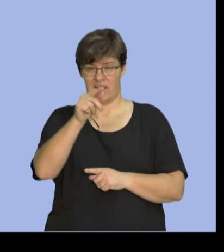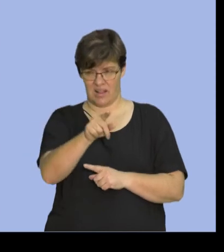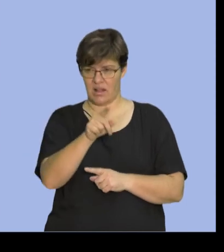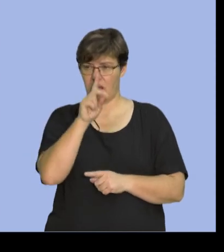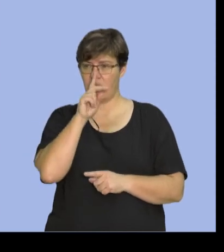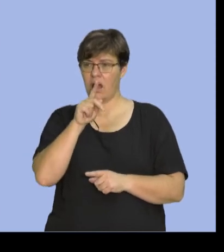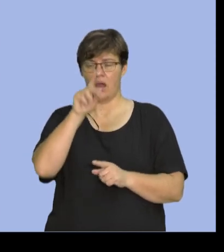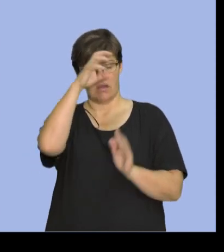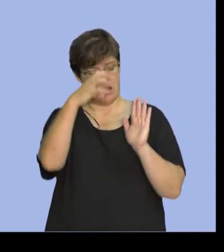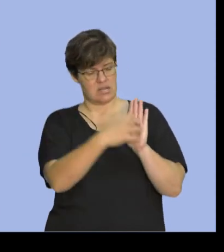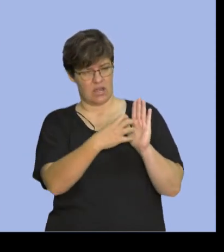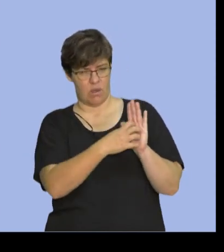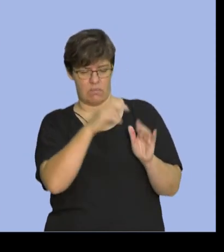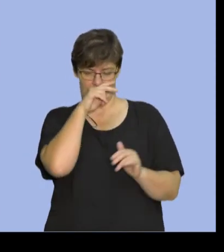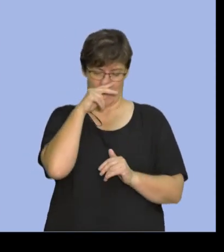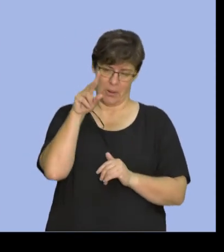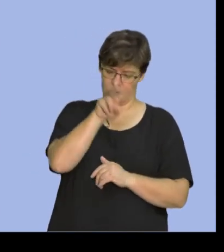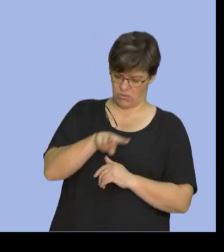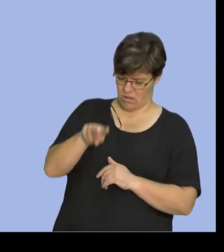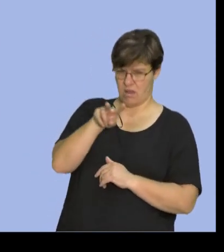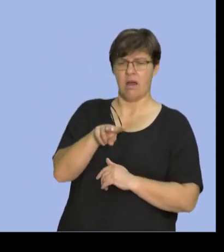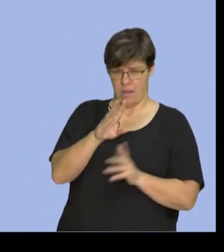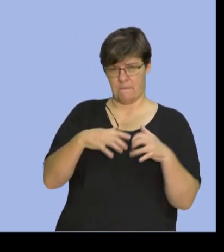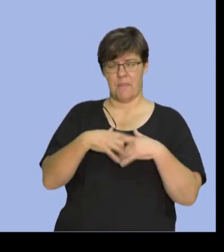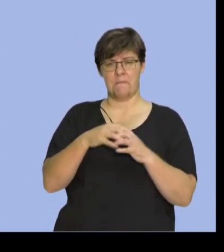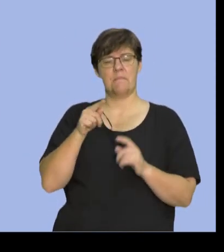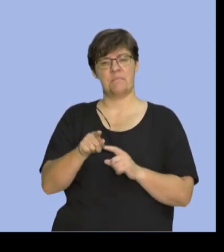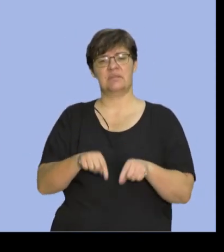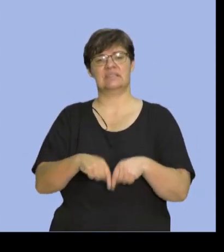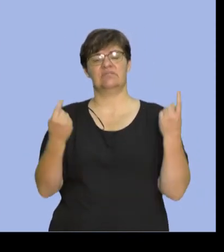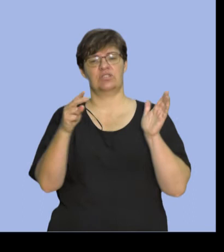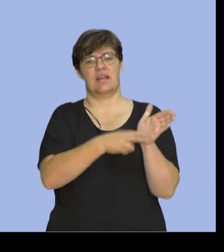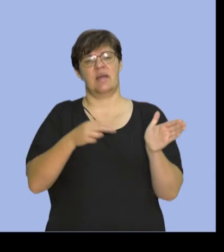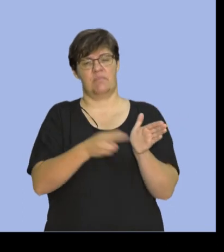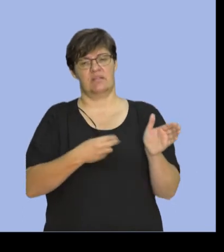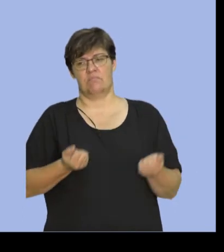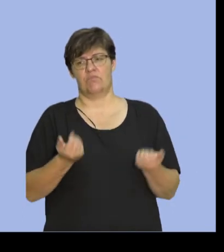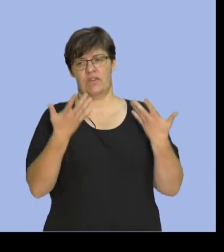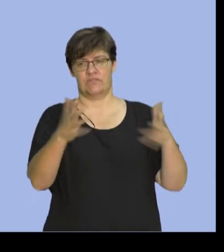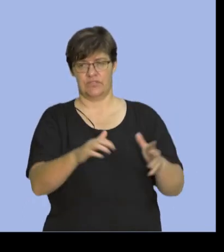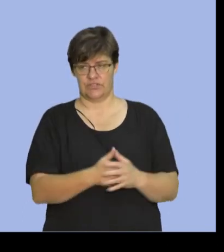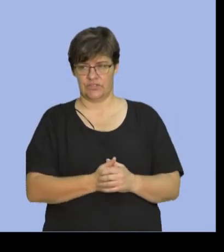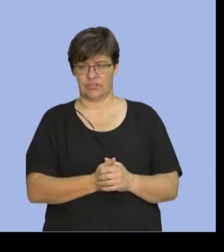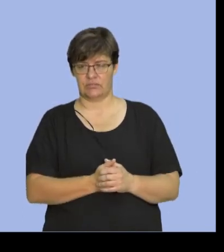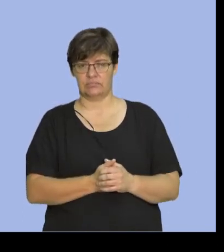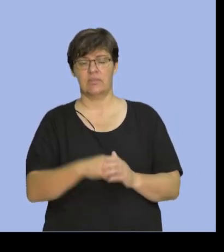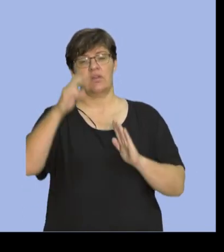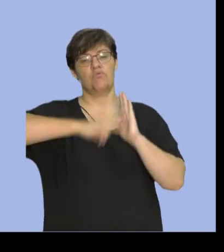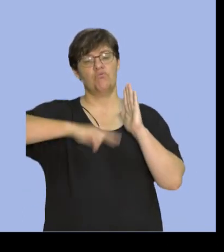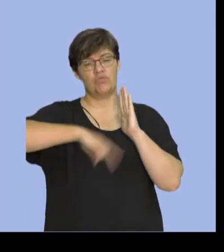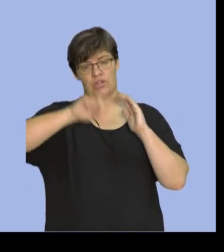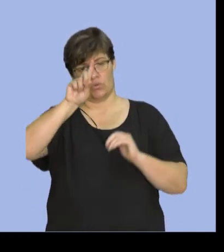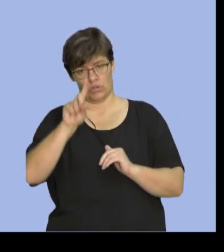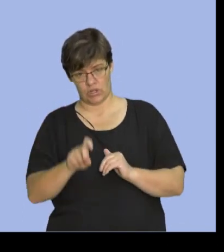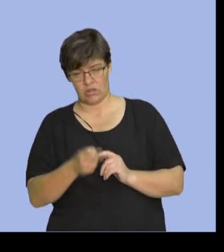of the diagram, look at the diagram and try and establish the different labels that have been provided. Then read the questions to try and